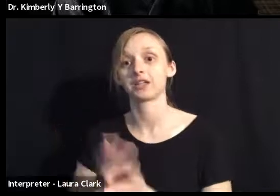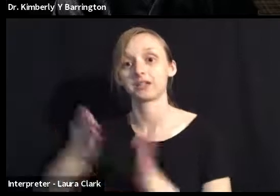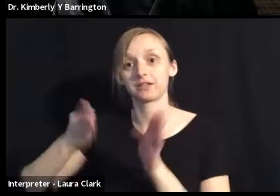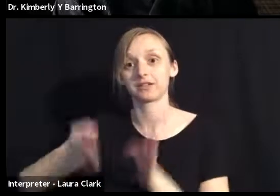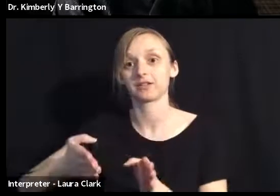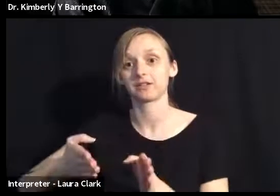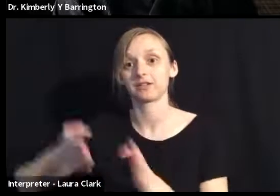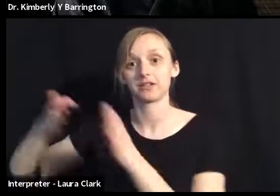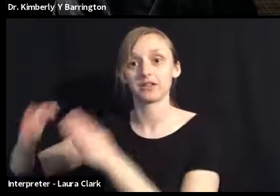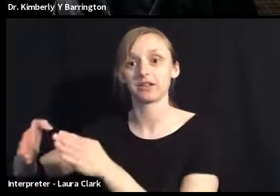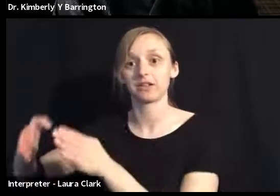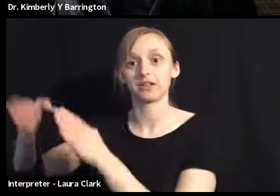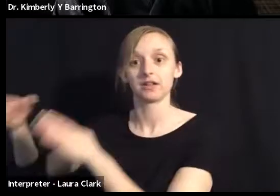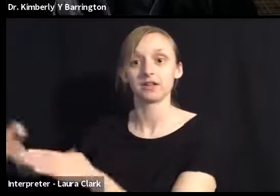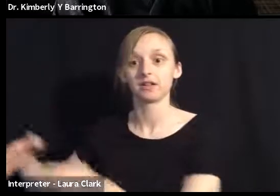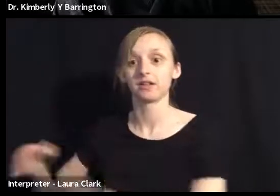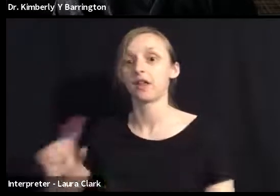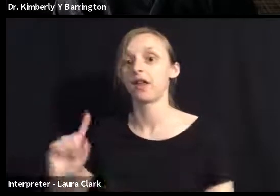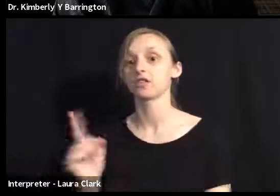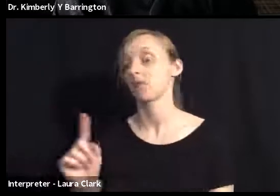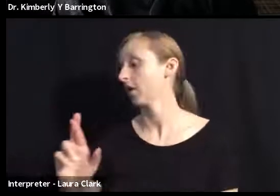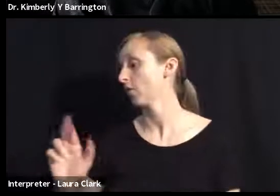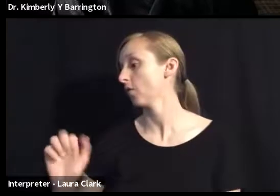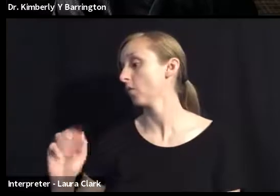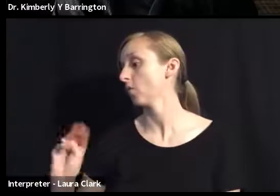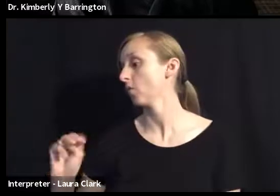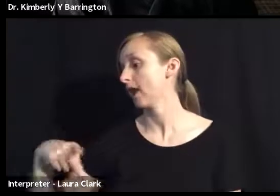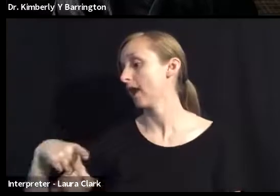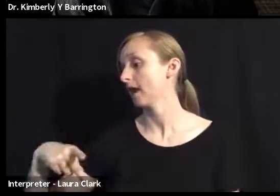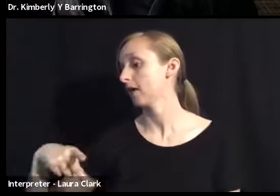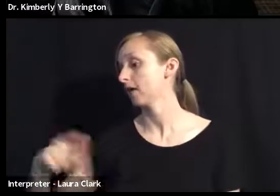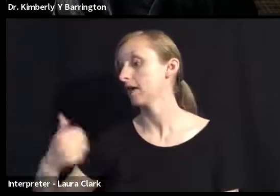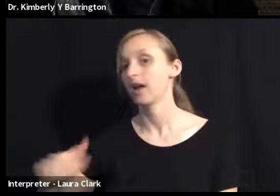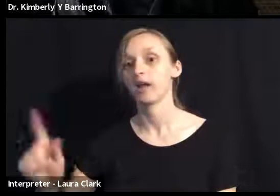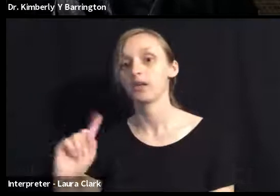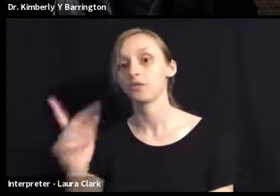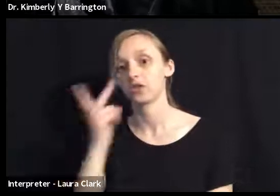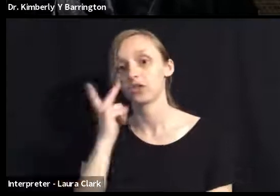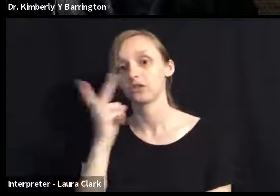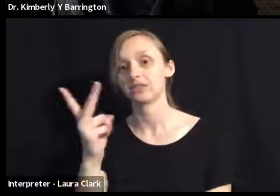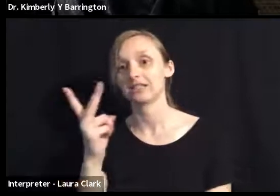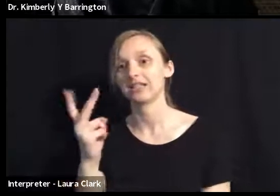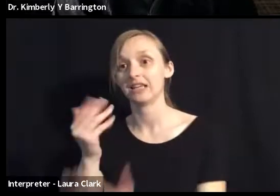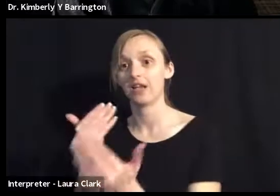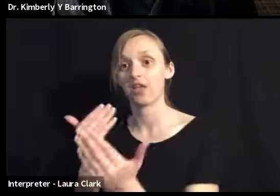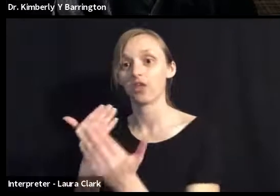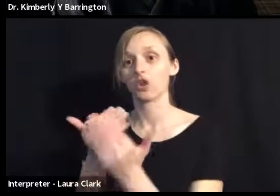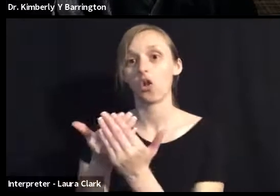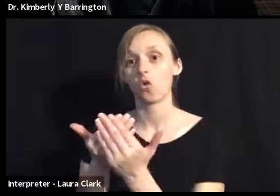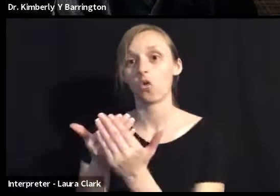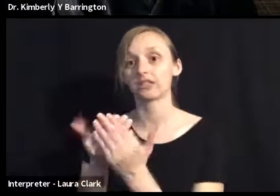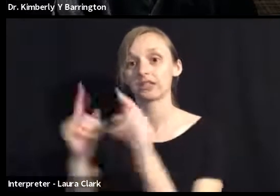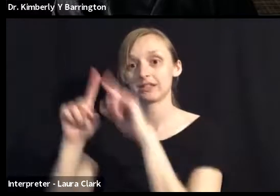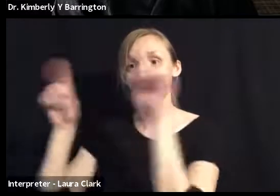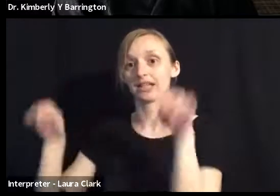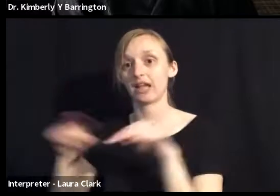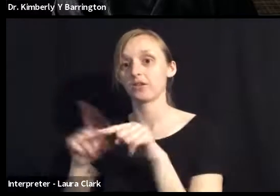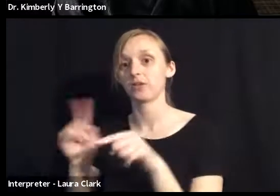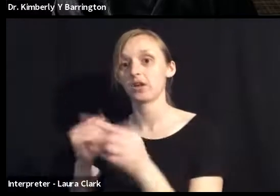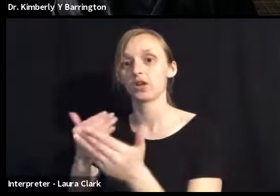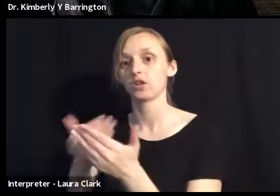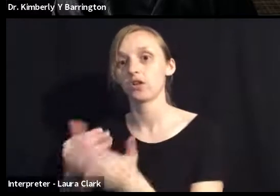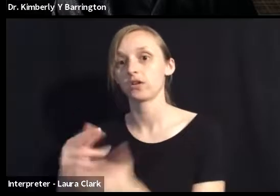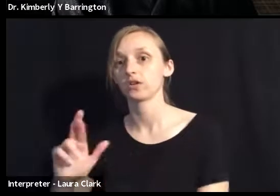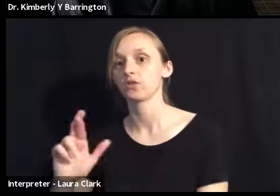that's where the ramp is. Like, anywhere you see the closest sign is where the closest ramp is. She was like, oh